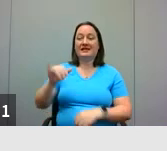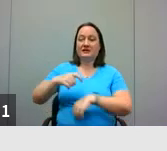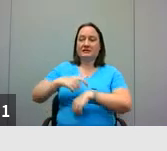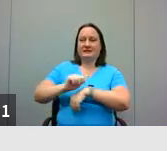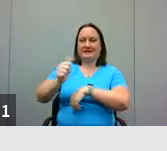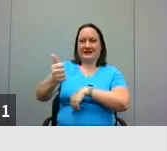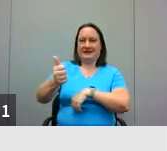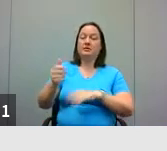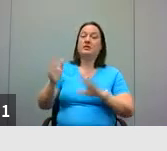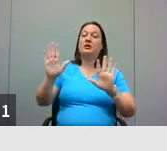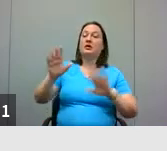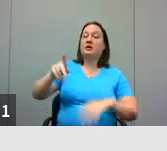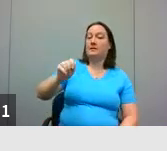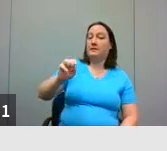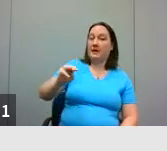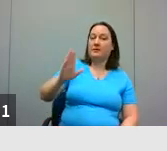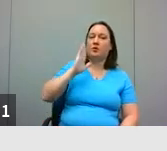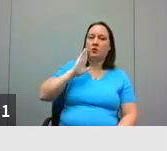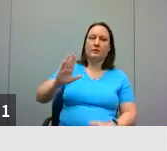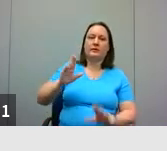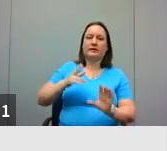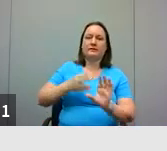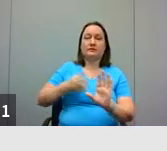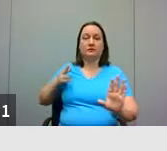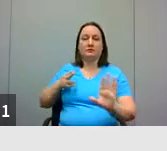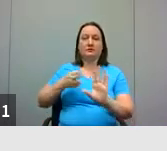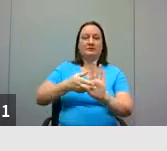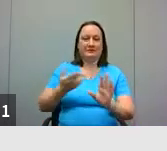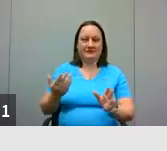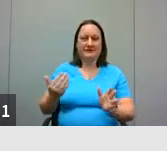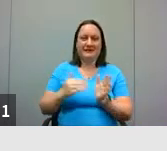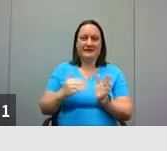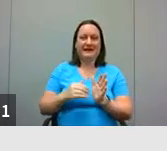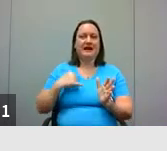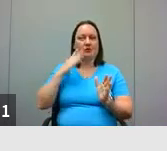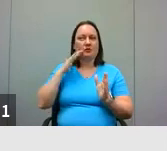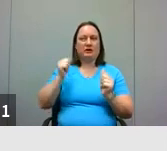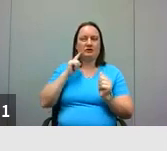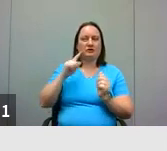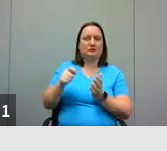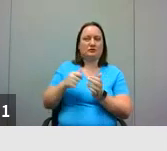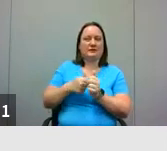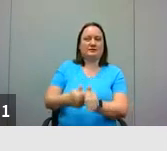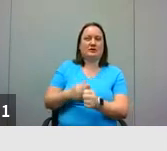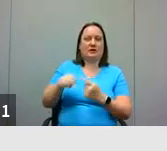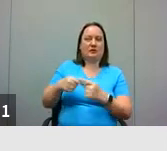Except Pam, you're going to be jumping in and out, which we'll try to keep track, okay?